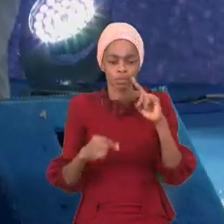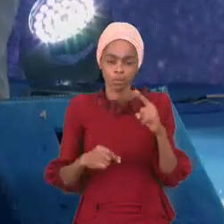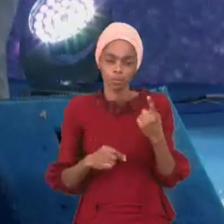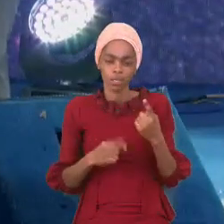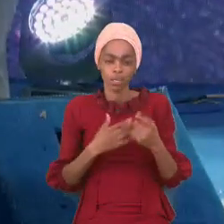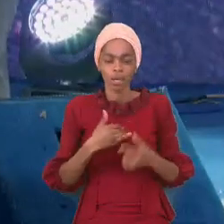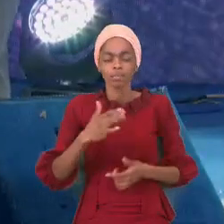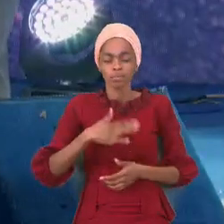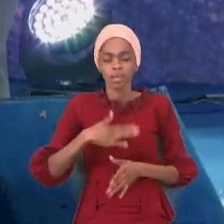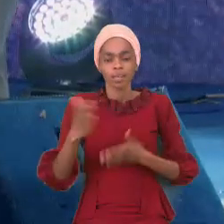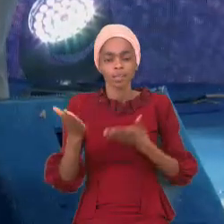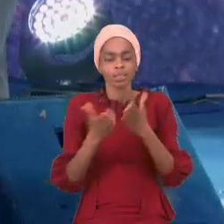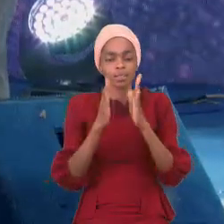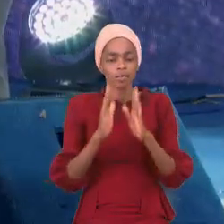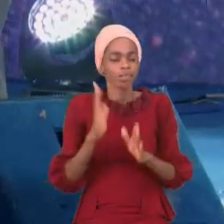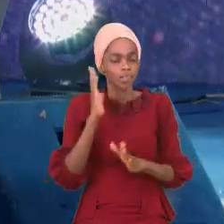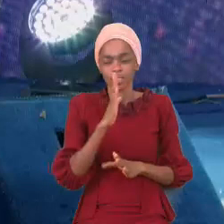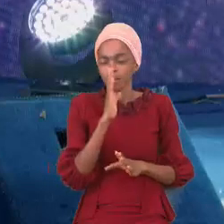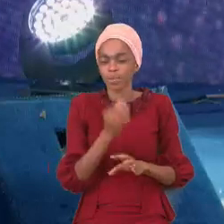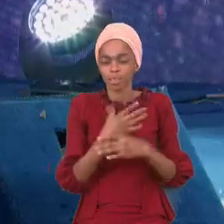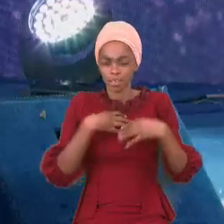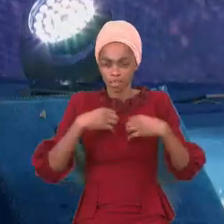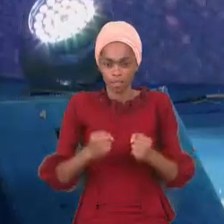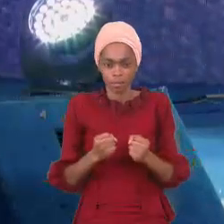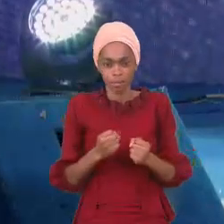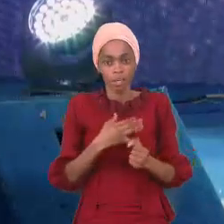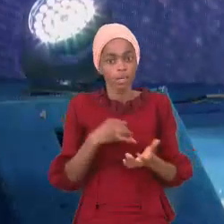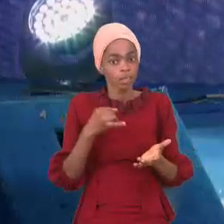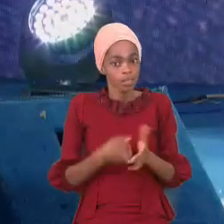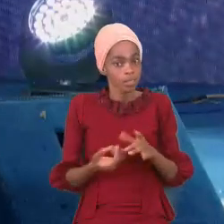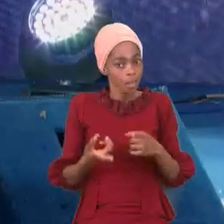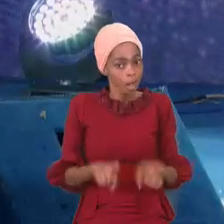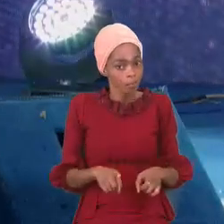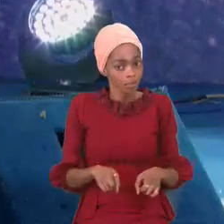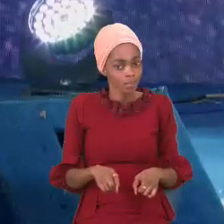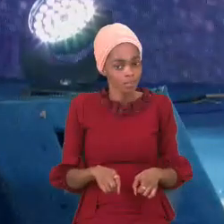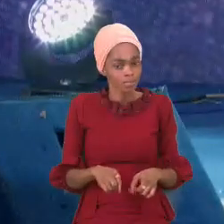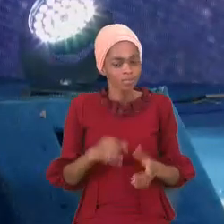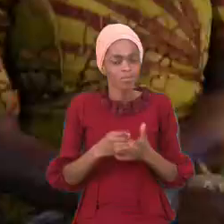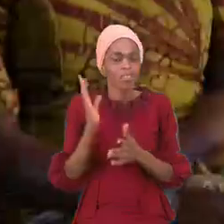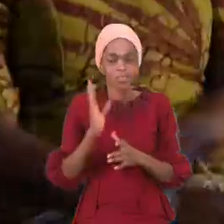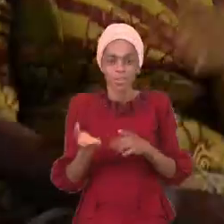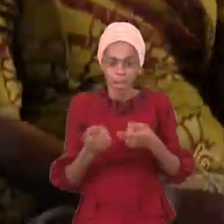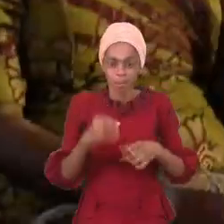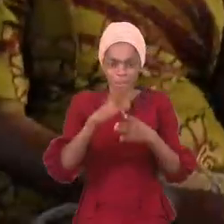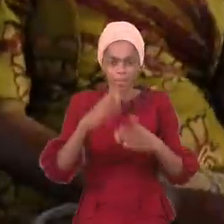my servant shall be healed. And it was so. And it will be so in your life.